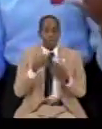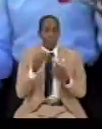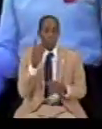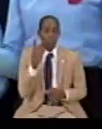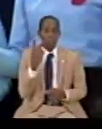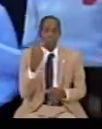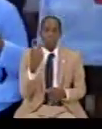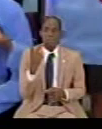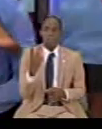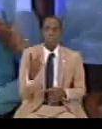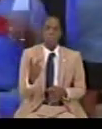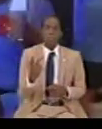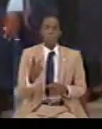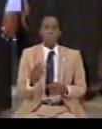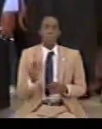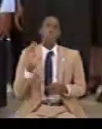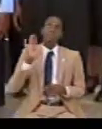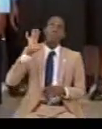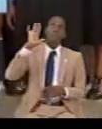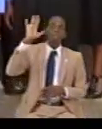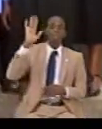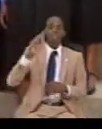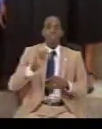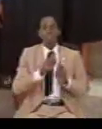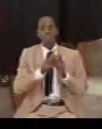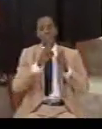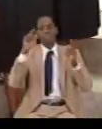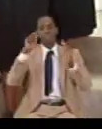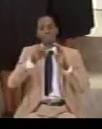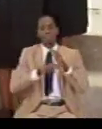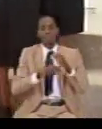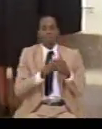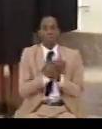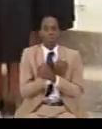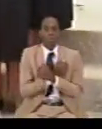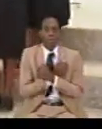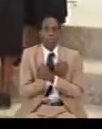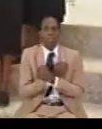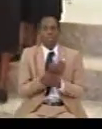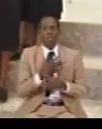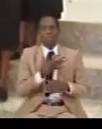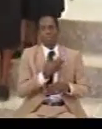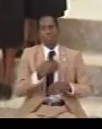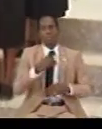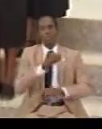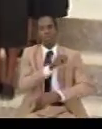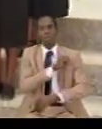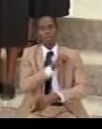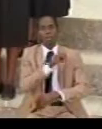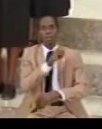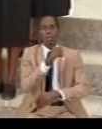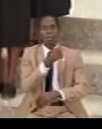to see your majesty, love, and